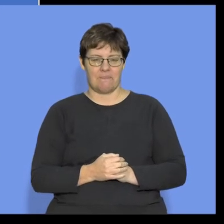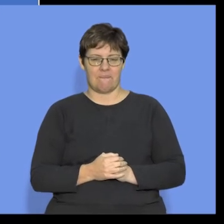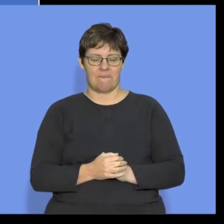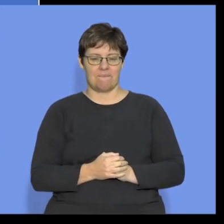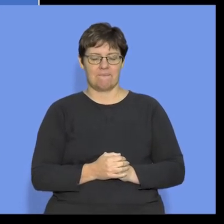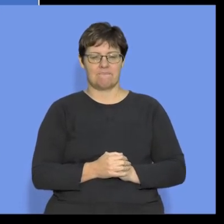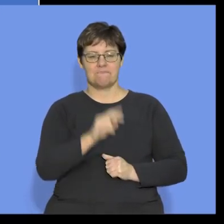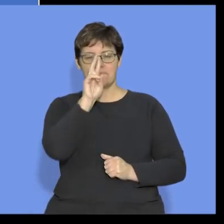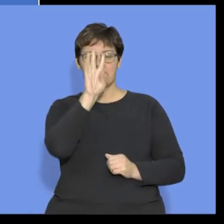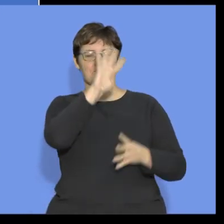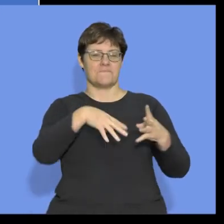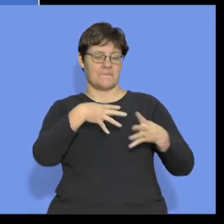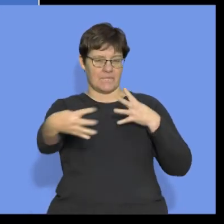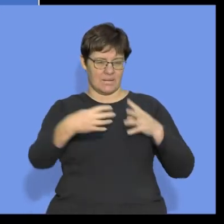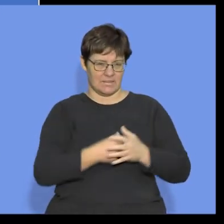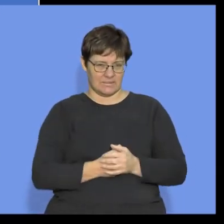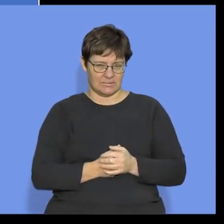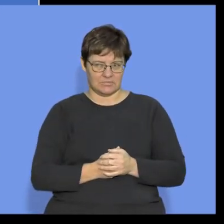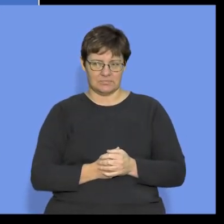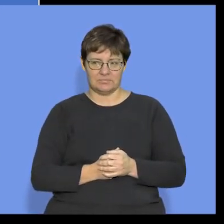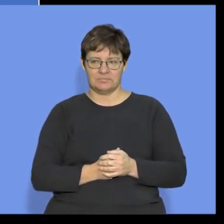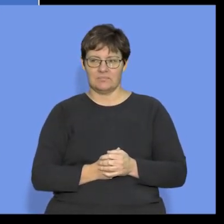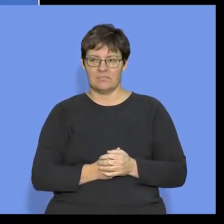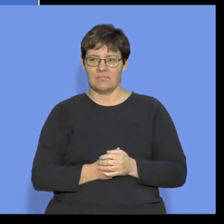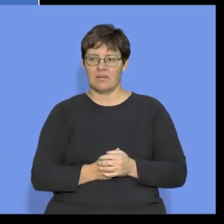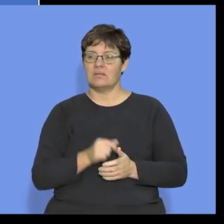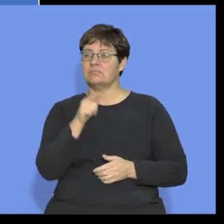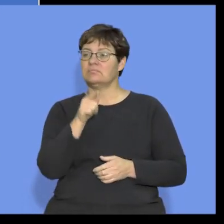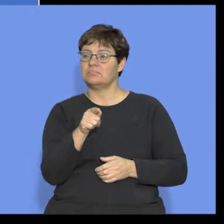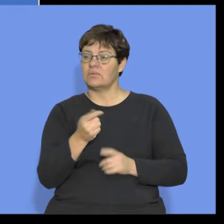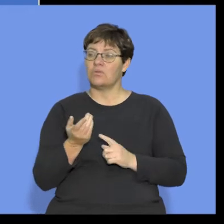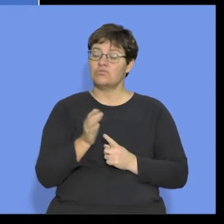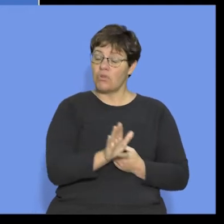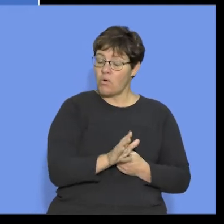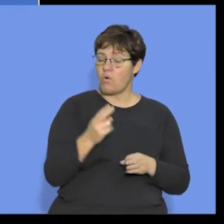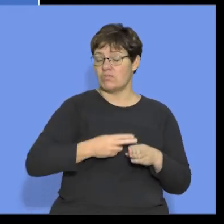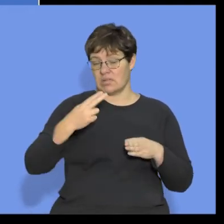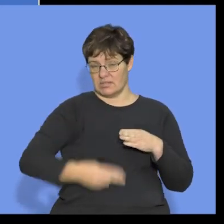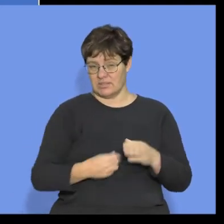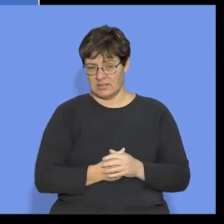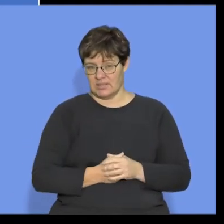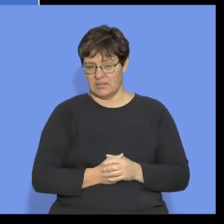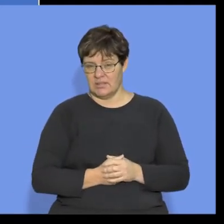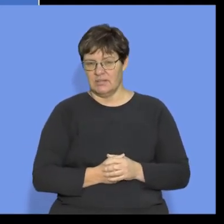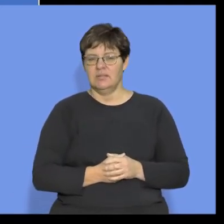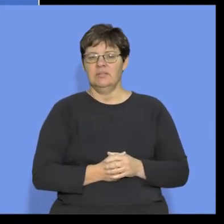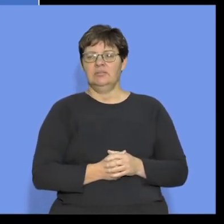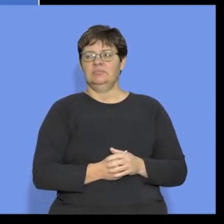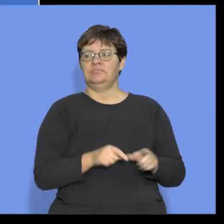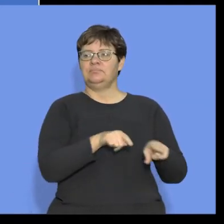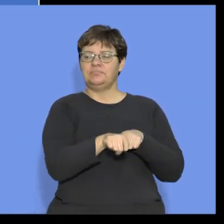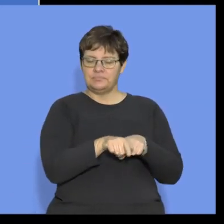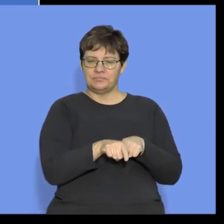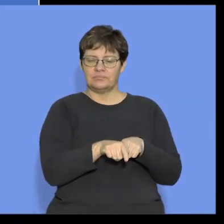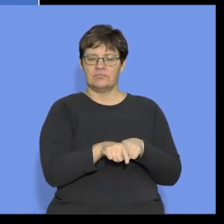So let's look at a table, a two-way contingency table. The table below shows the results of testing two